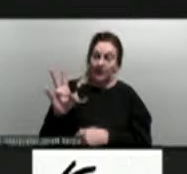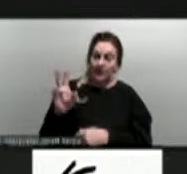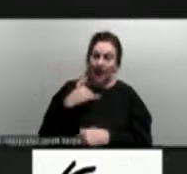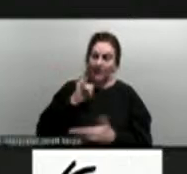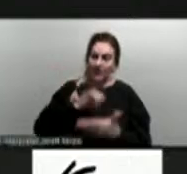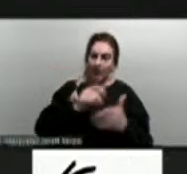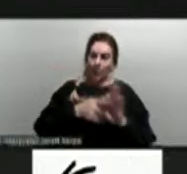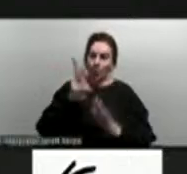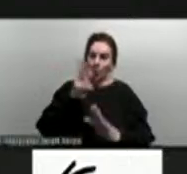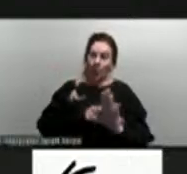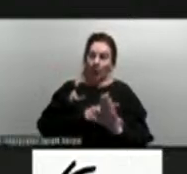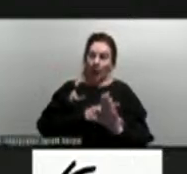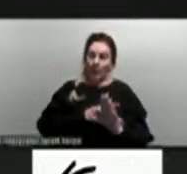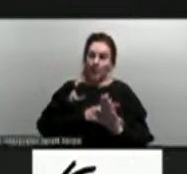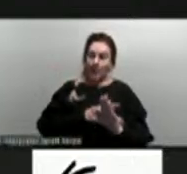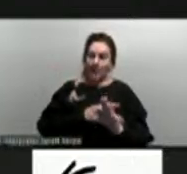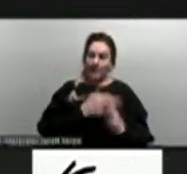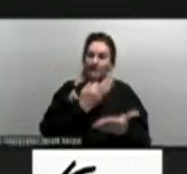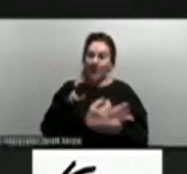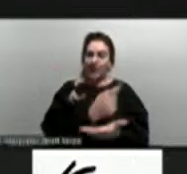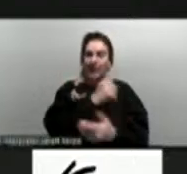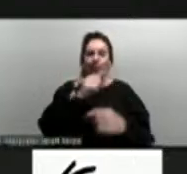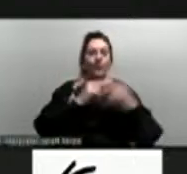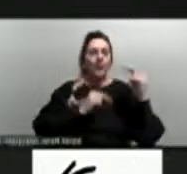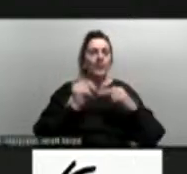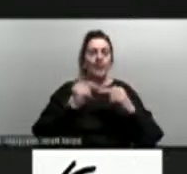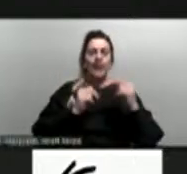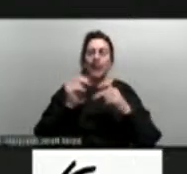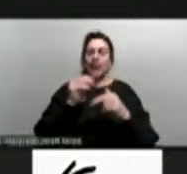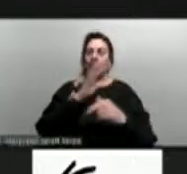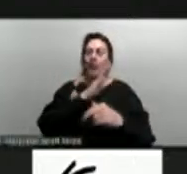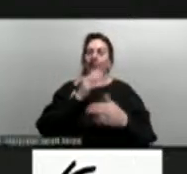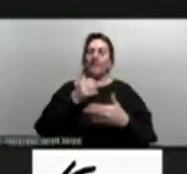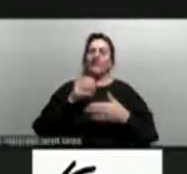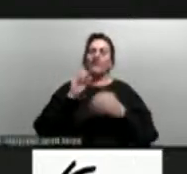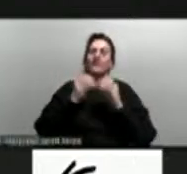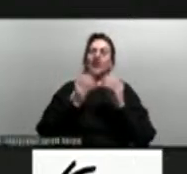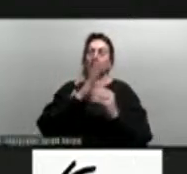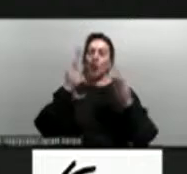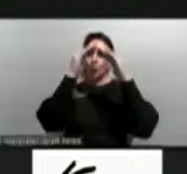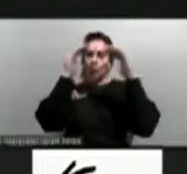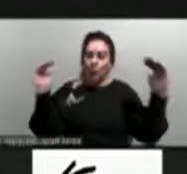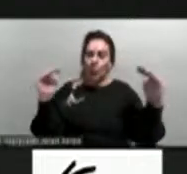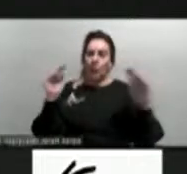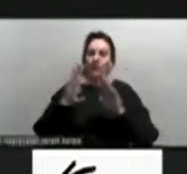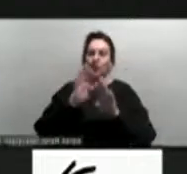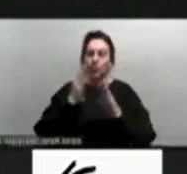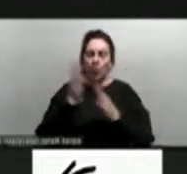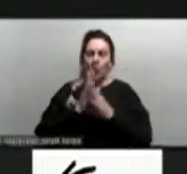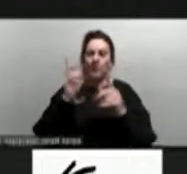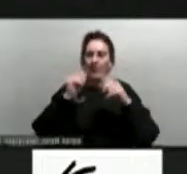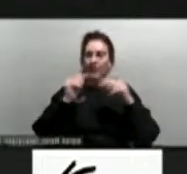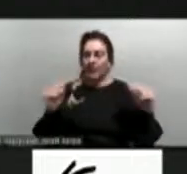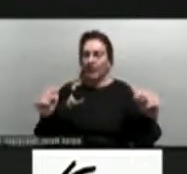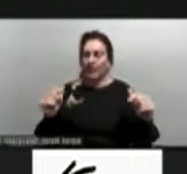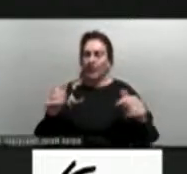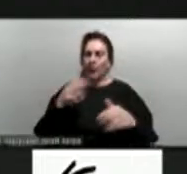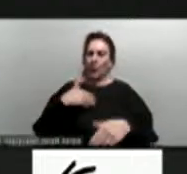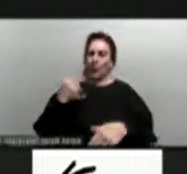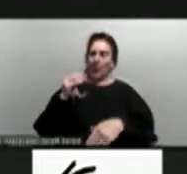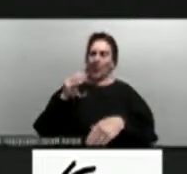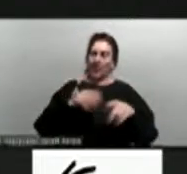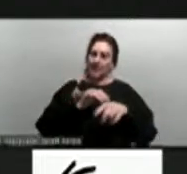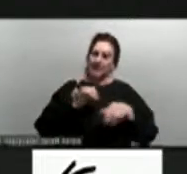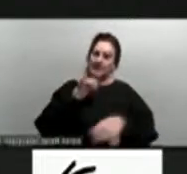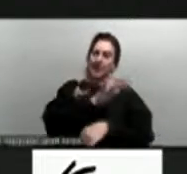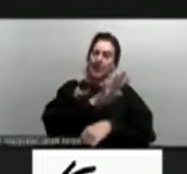repair their roofs, repair their windows and doors, and have them stay in their homes versus having to be sent to a facility. So I really would